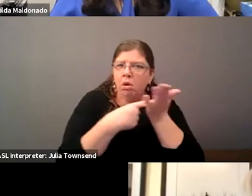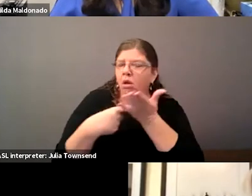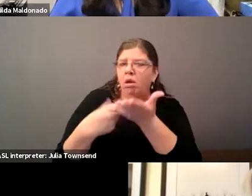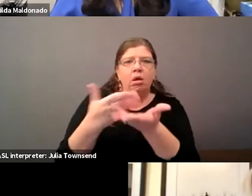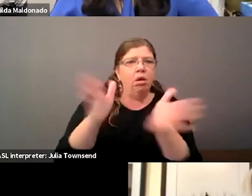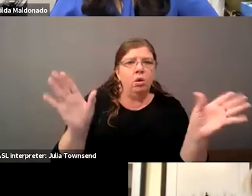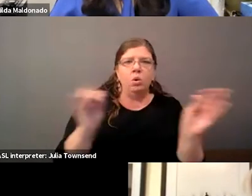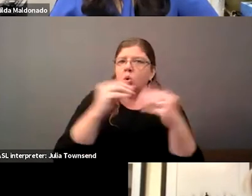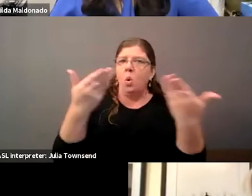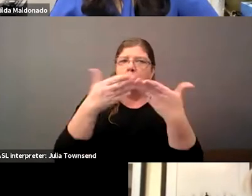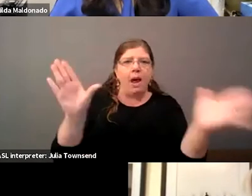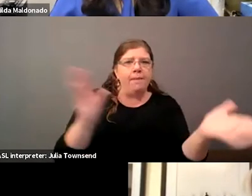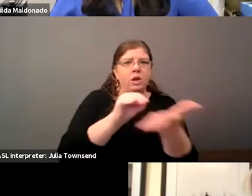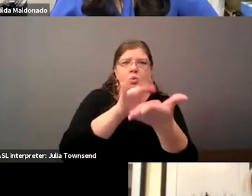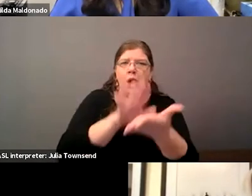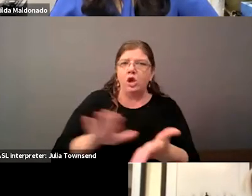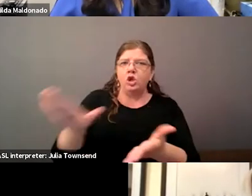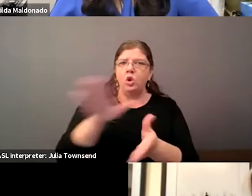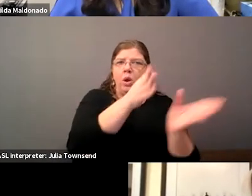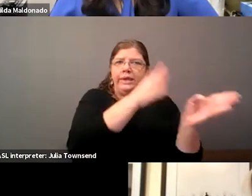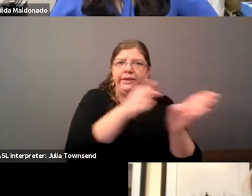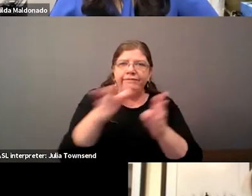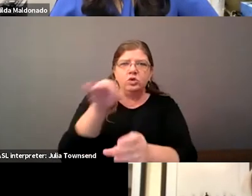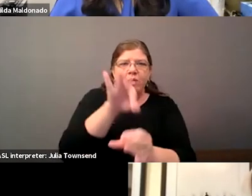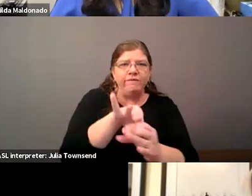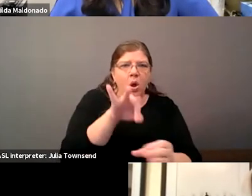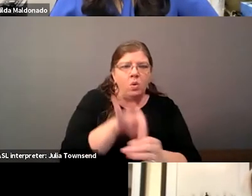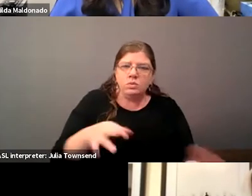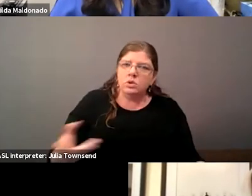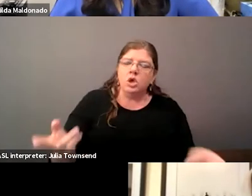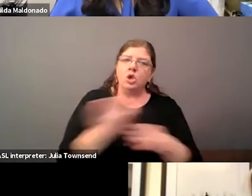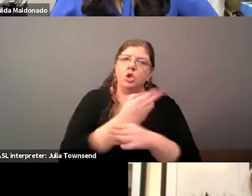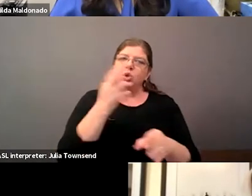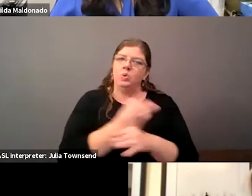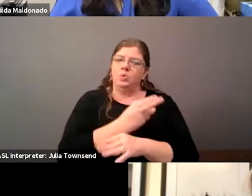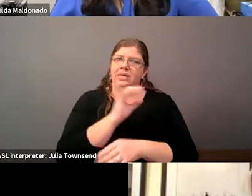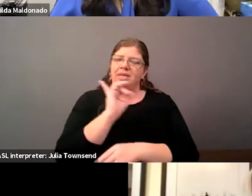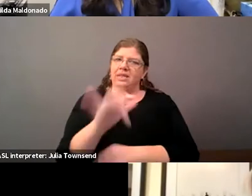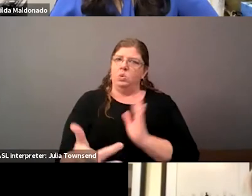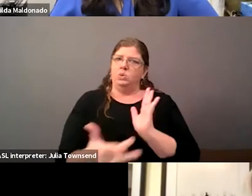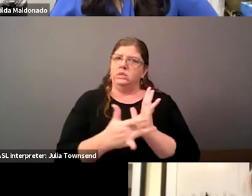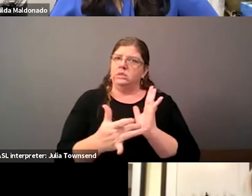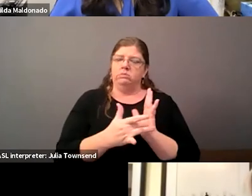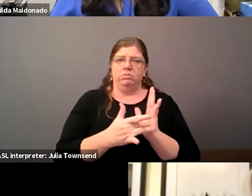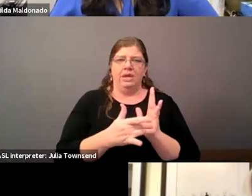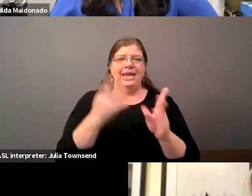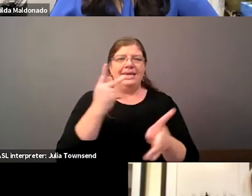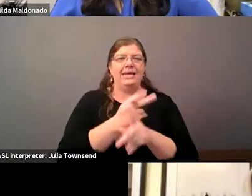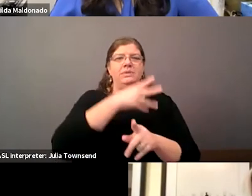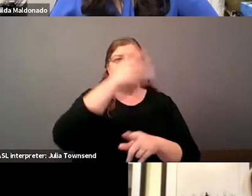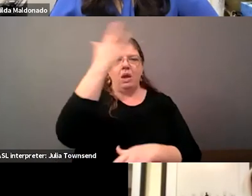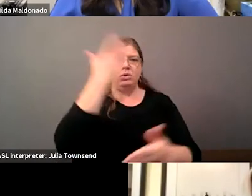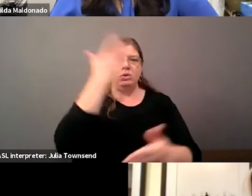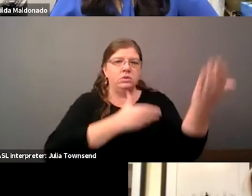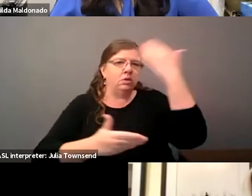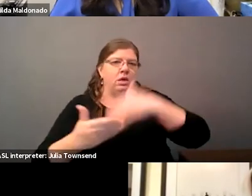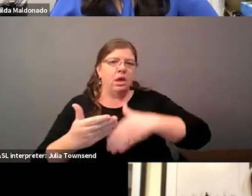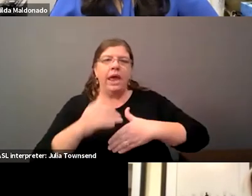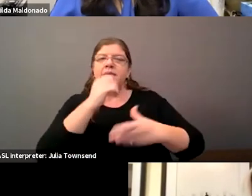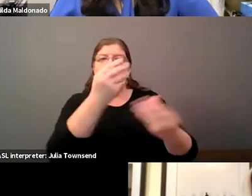public record of your individual votes using tactics like this does keep parents in the dark and it does not build trust with